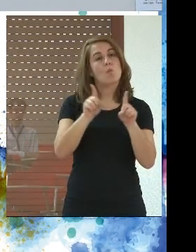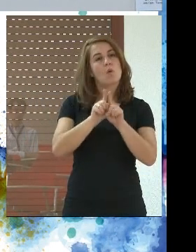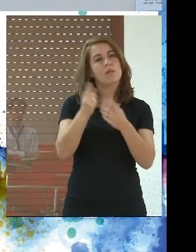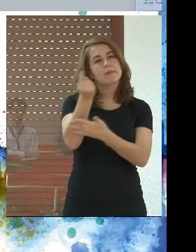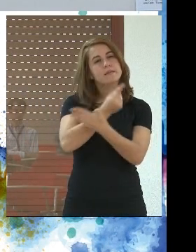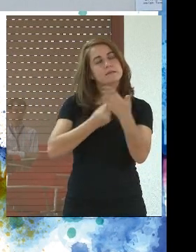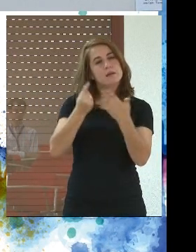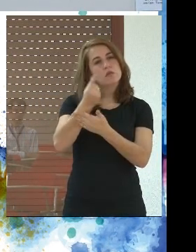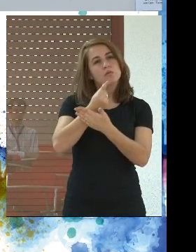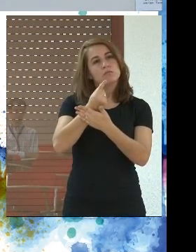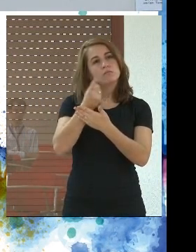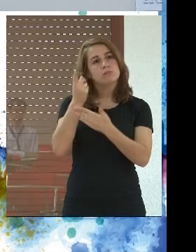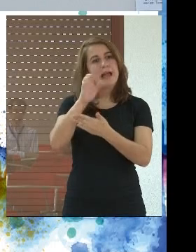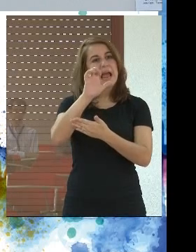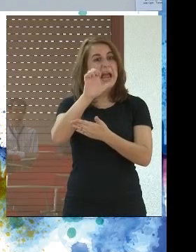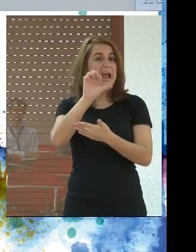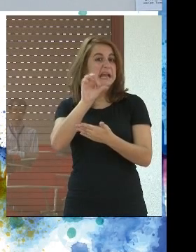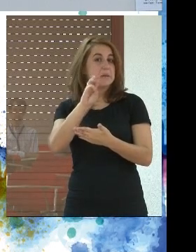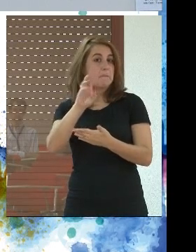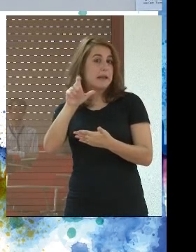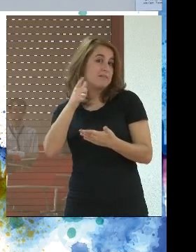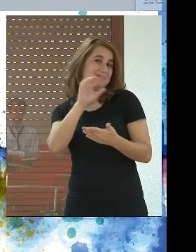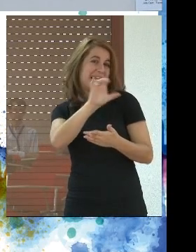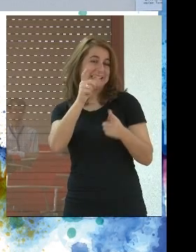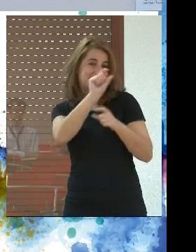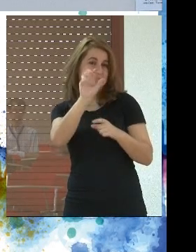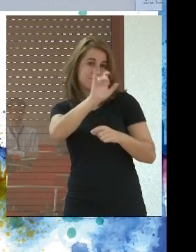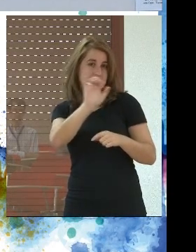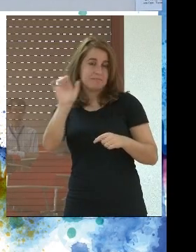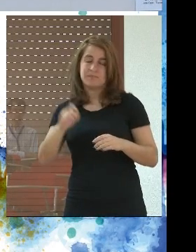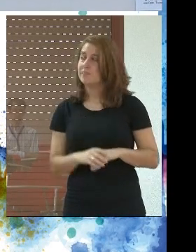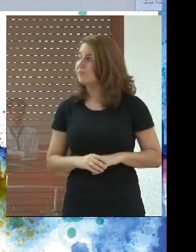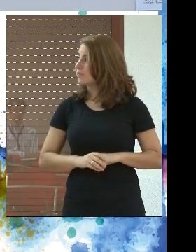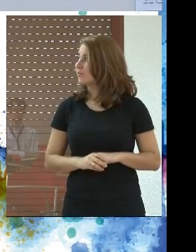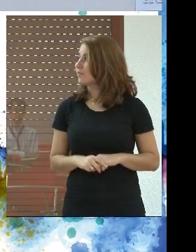do with a matrix, in this case, a speller matrix.